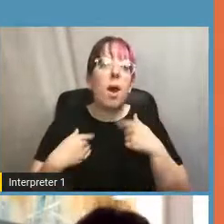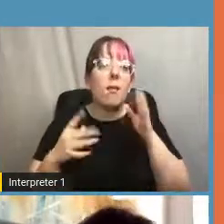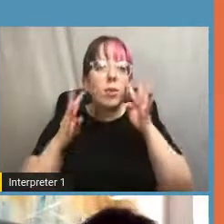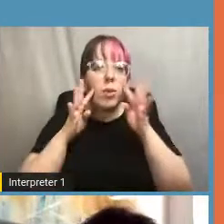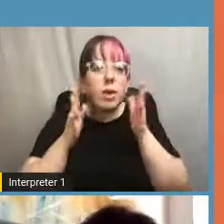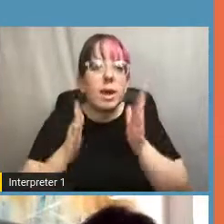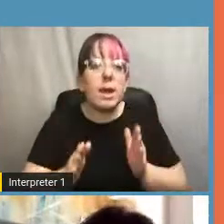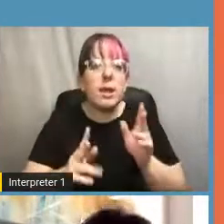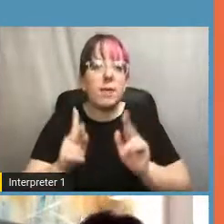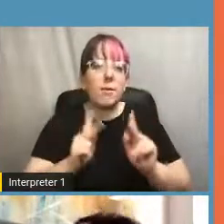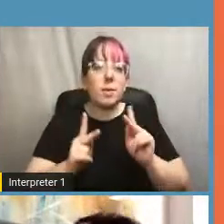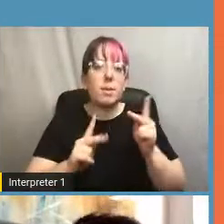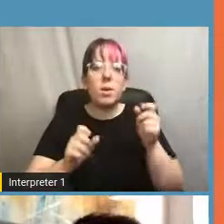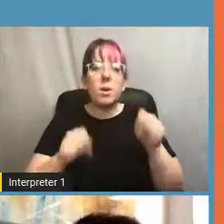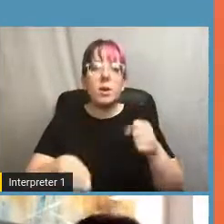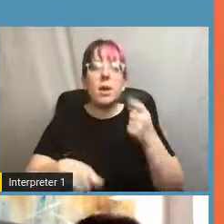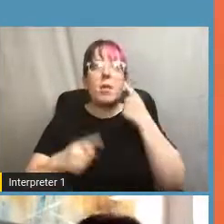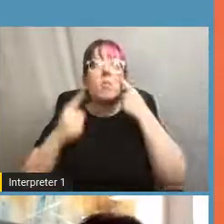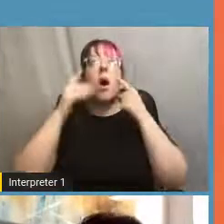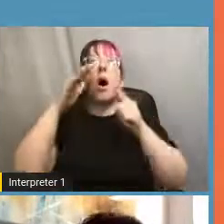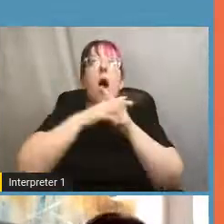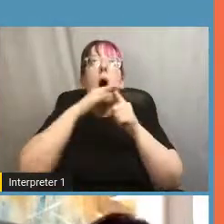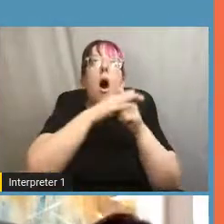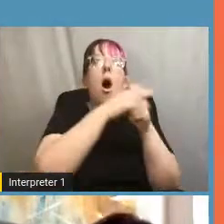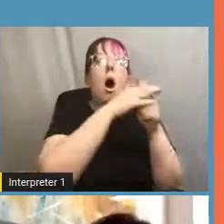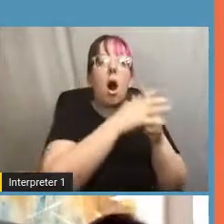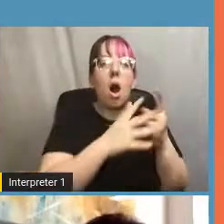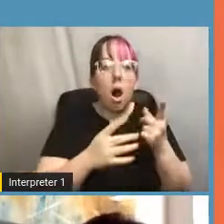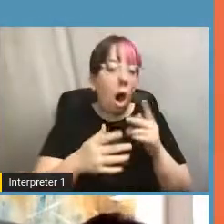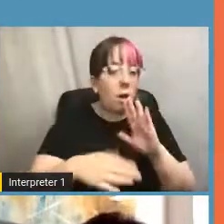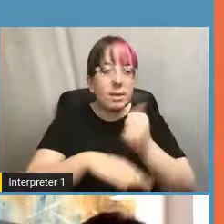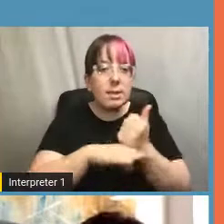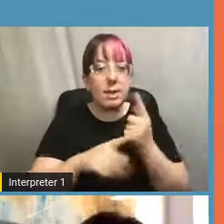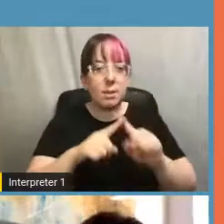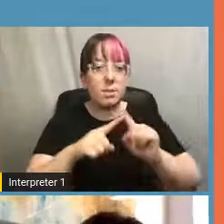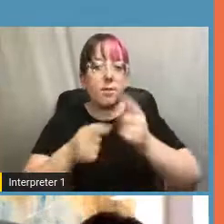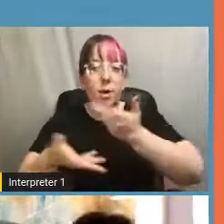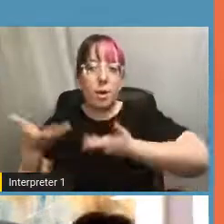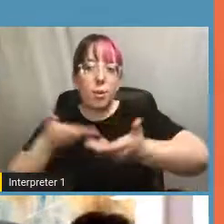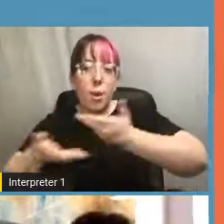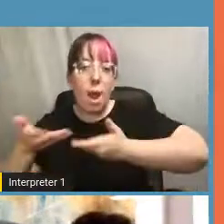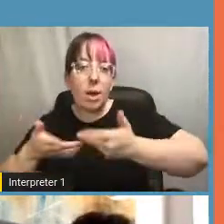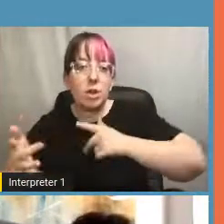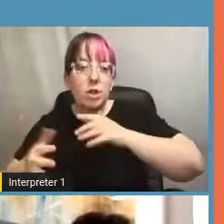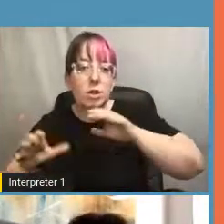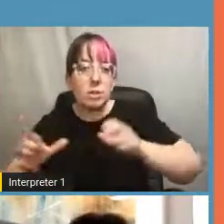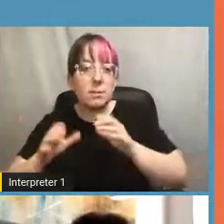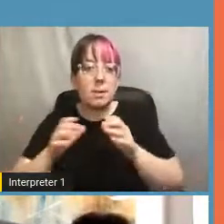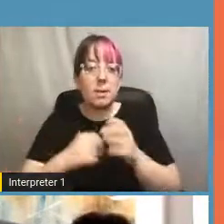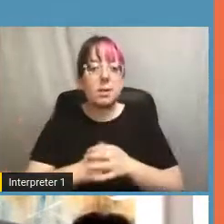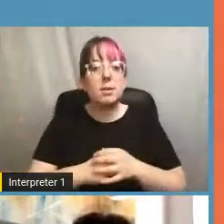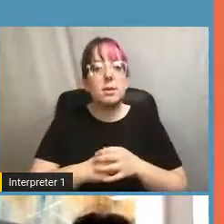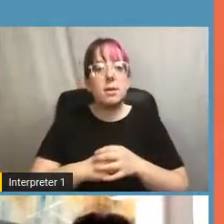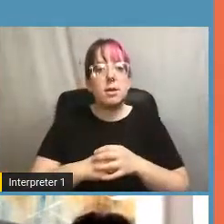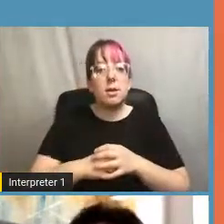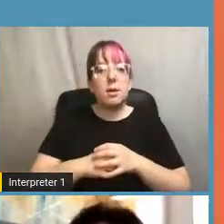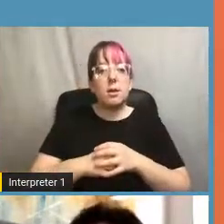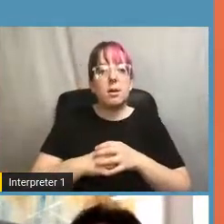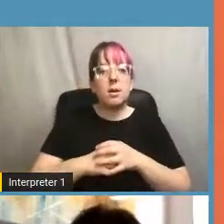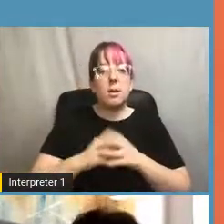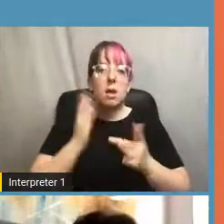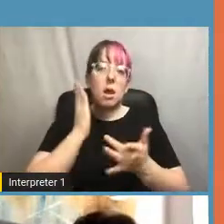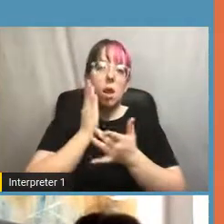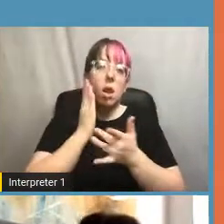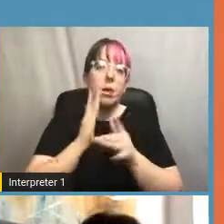creative person and can think of new ways of creating interaction and activities that will not let the website be just a